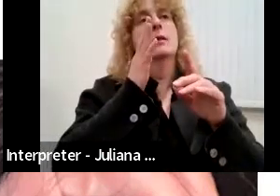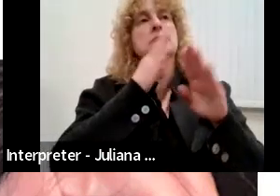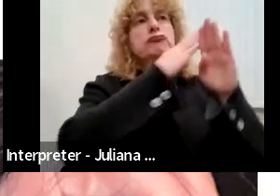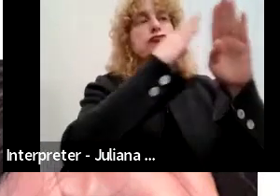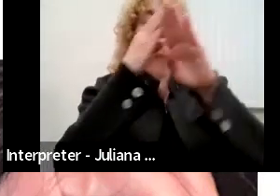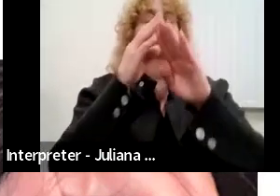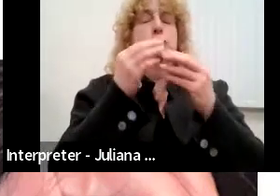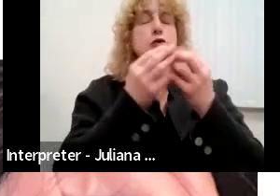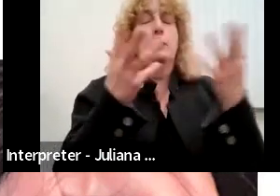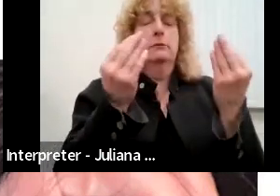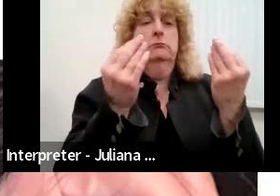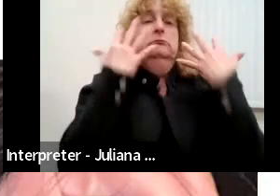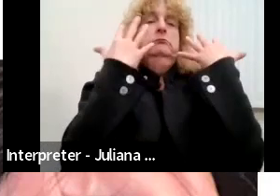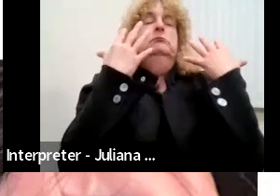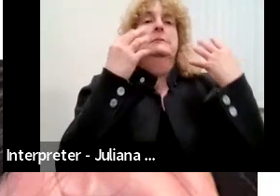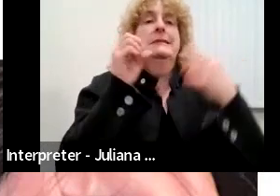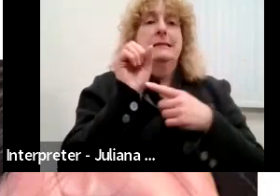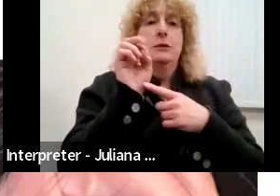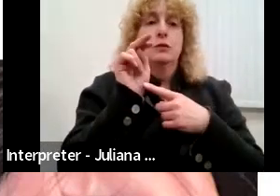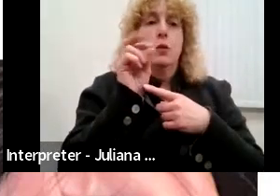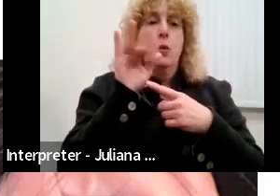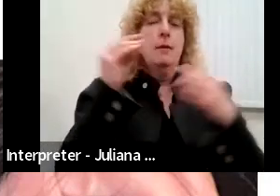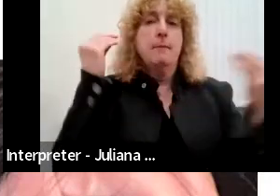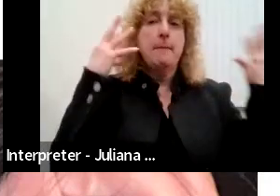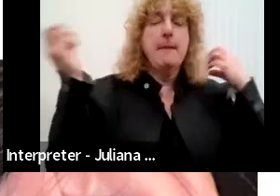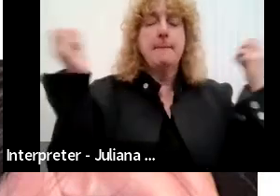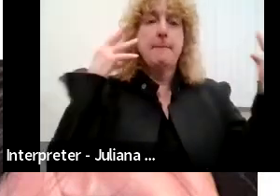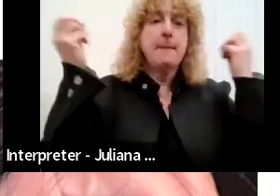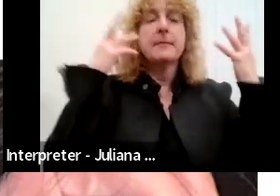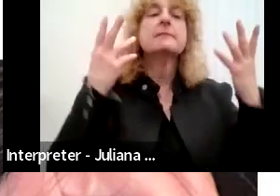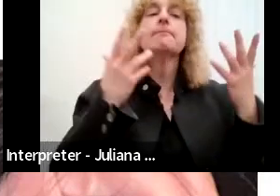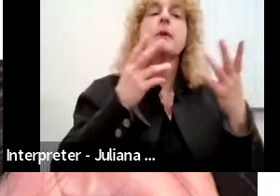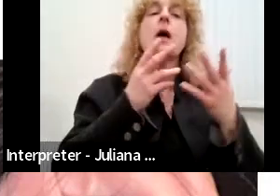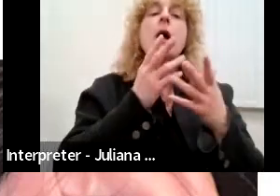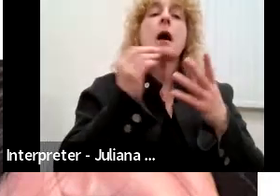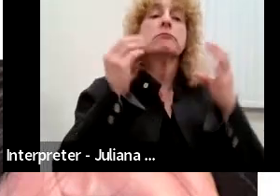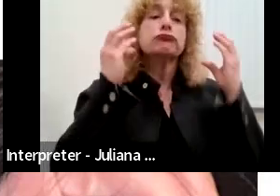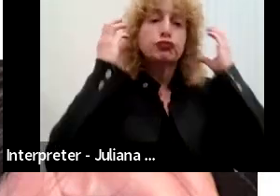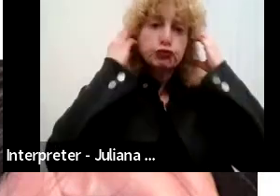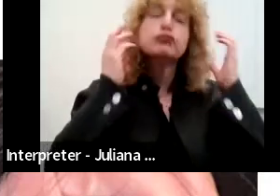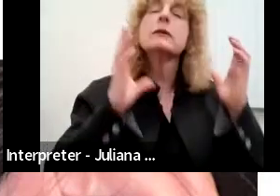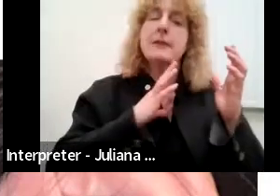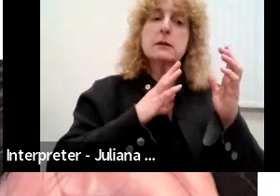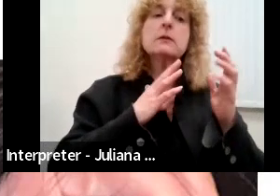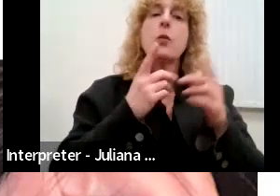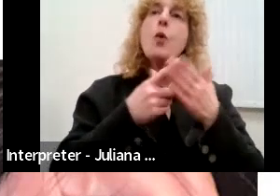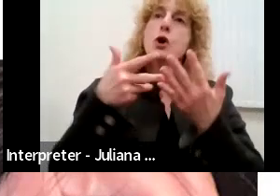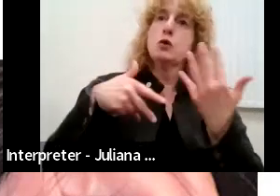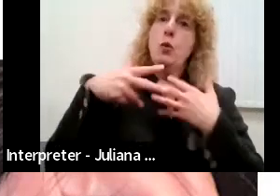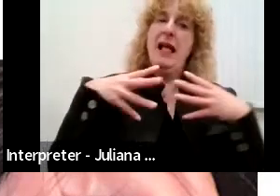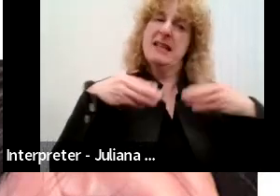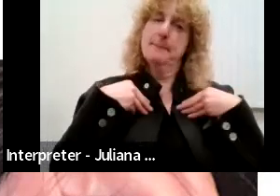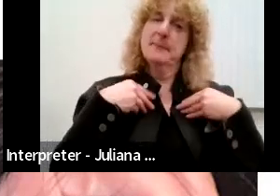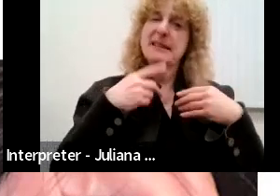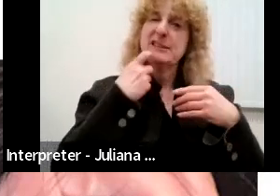those headphones. So we were talking about kind of what's socially accepted. We have had